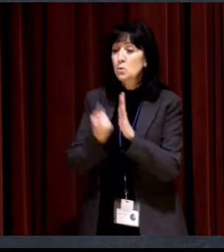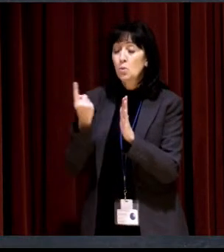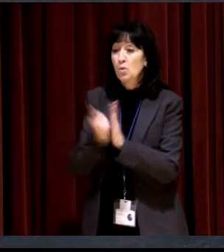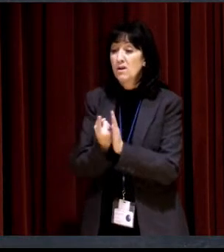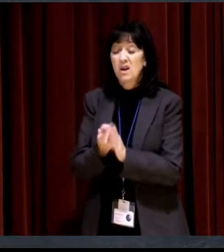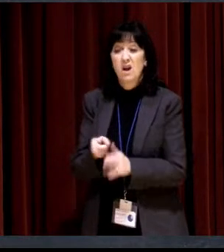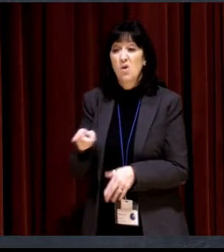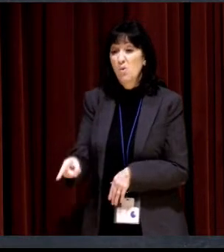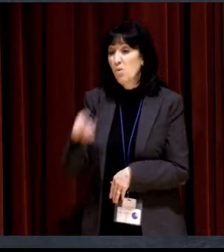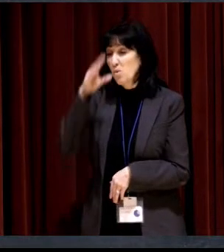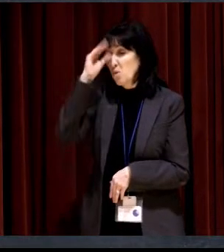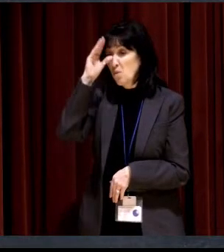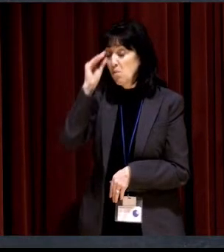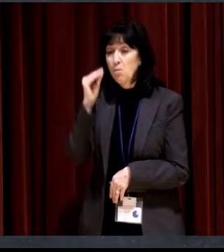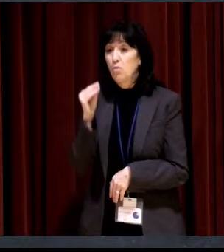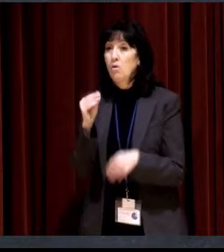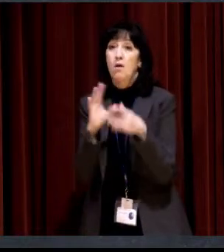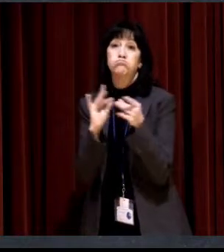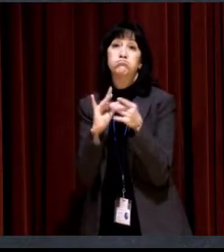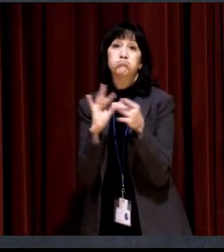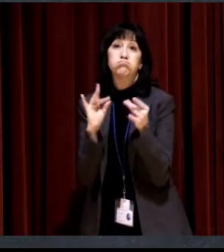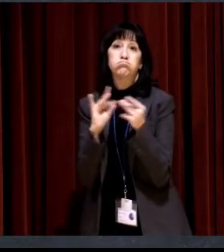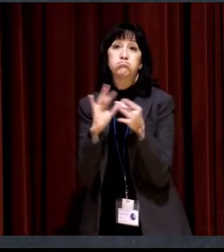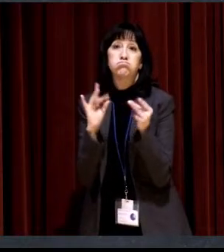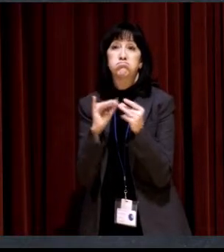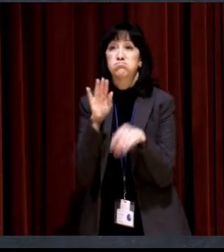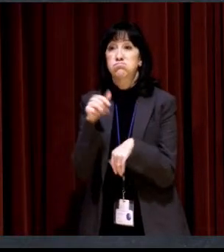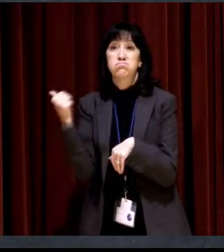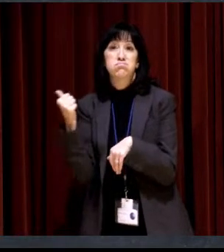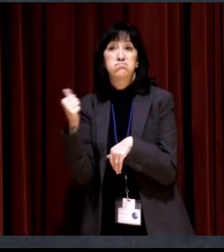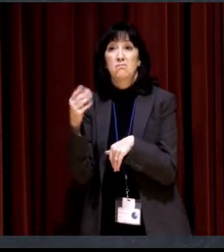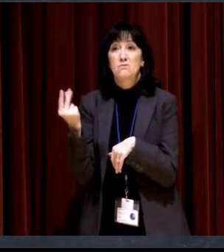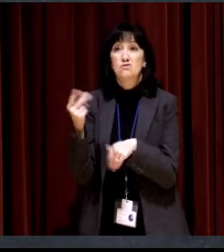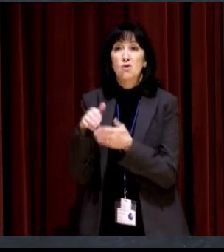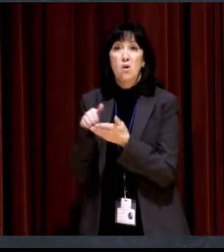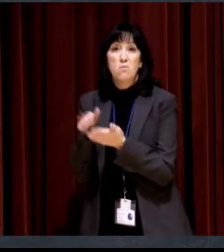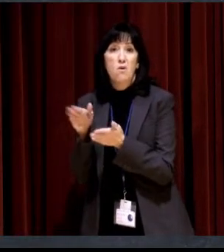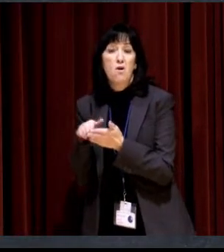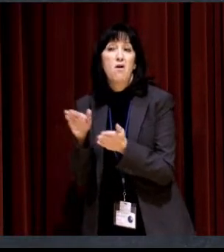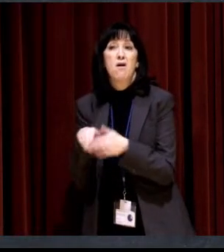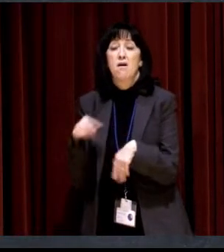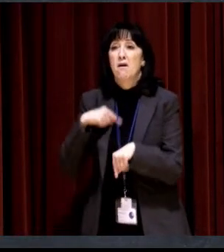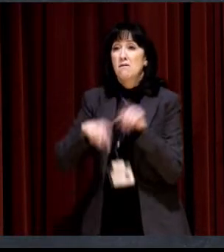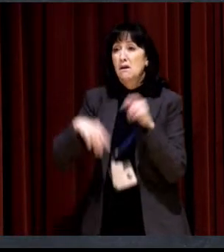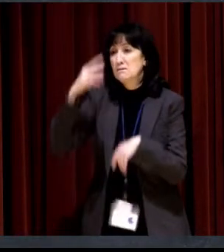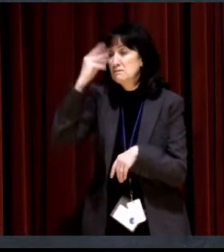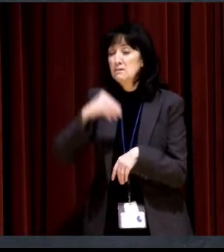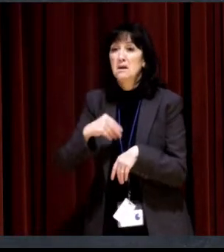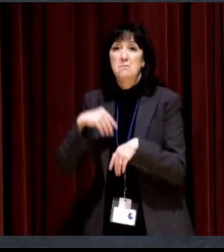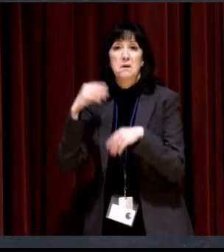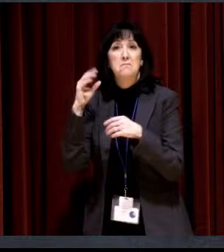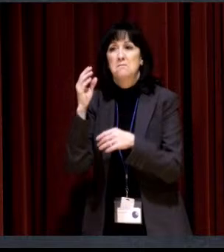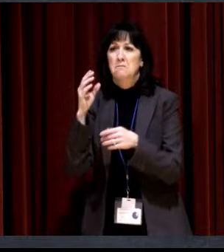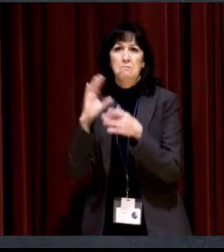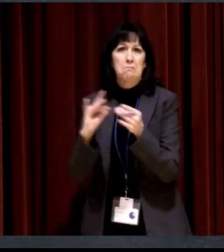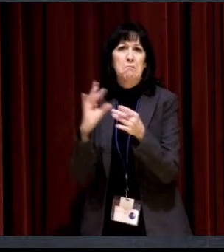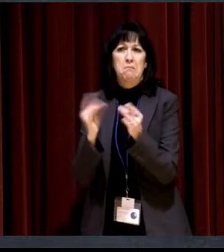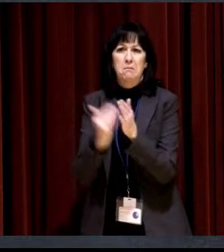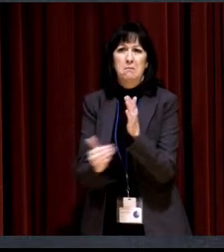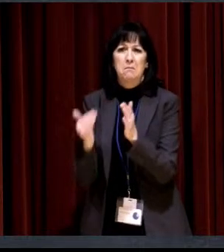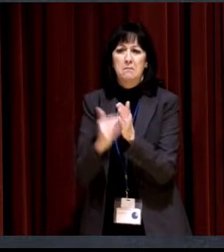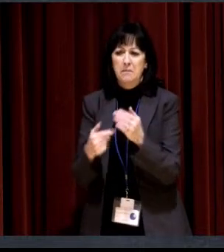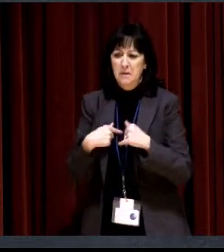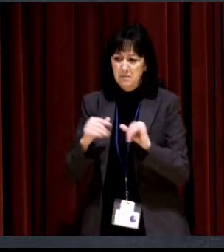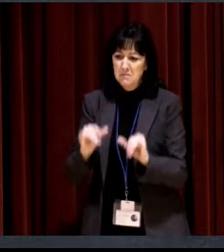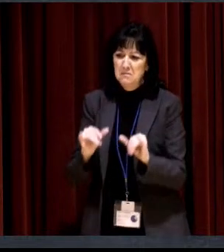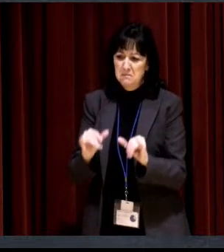minutes talking about the dog barking and the disruption, so obviously affected emotionally by what was happening. He actually was